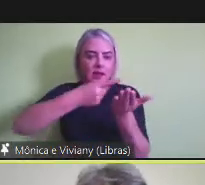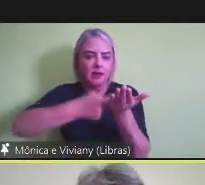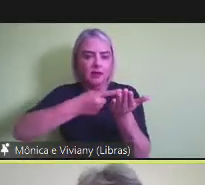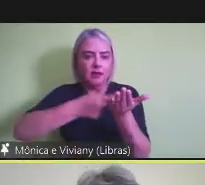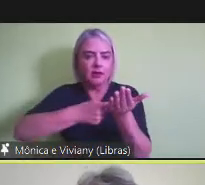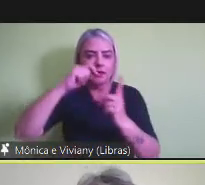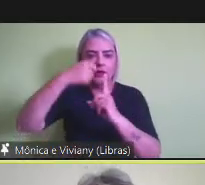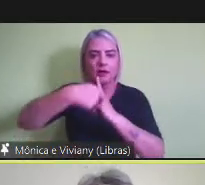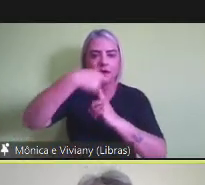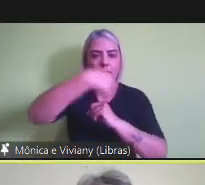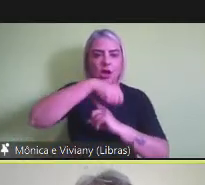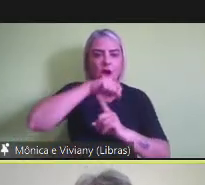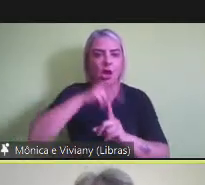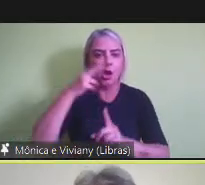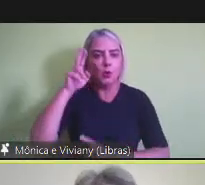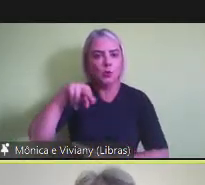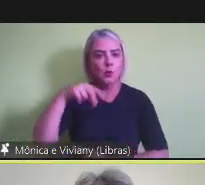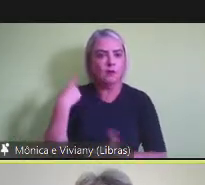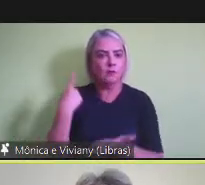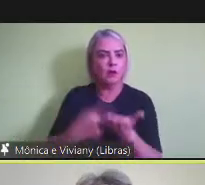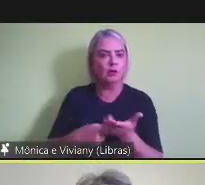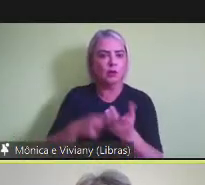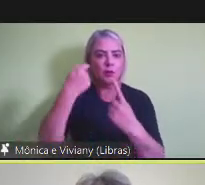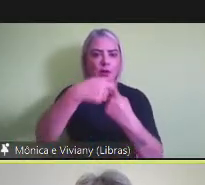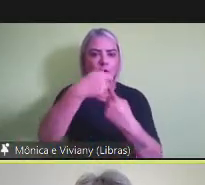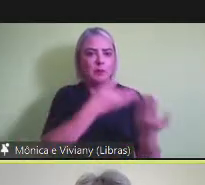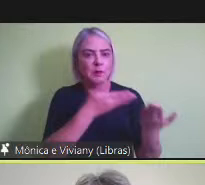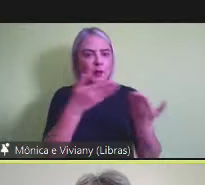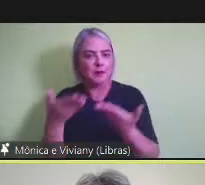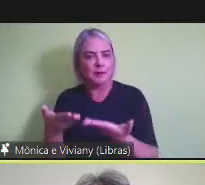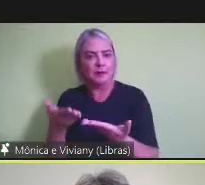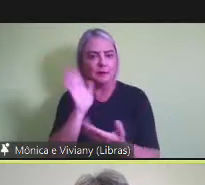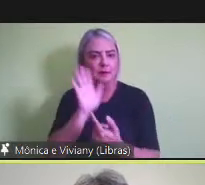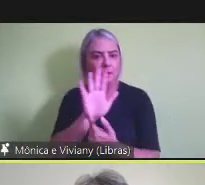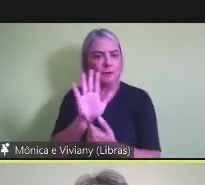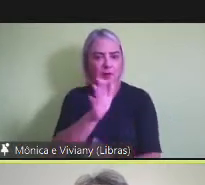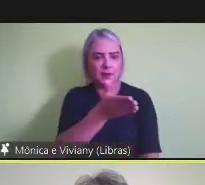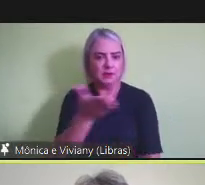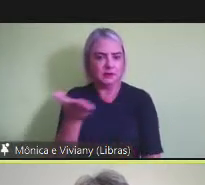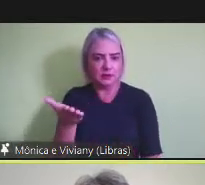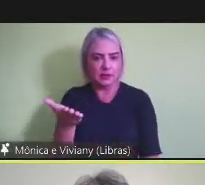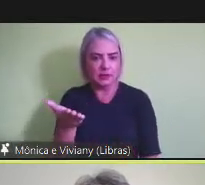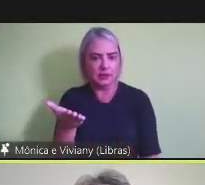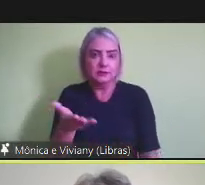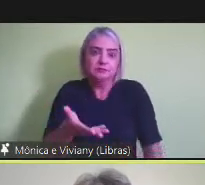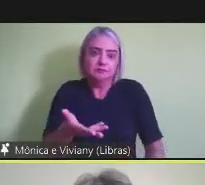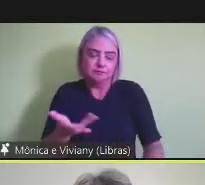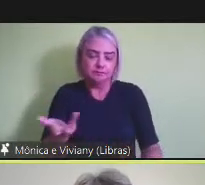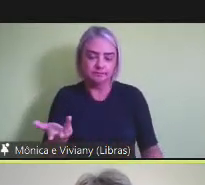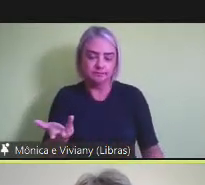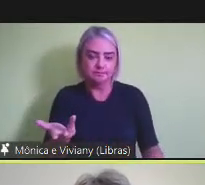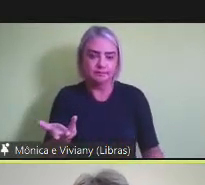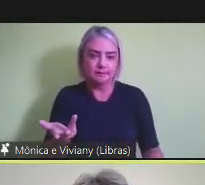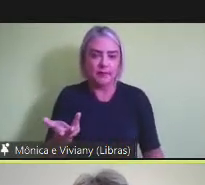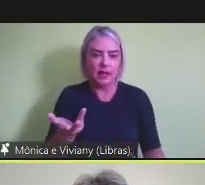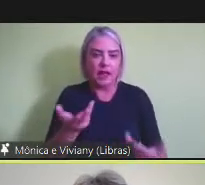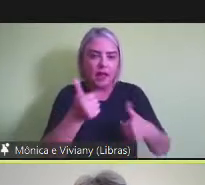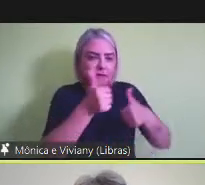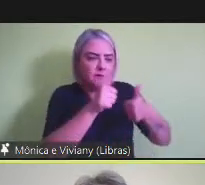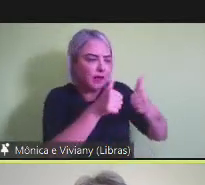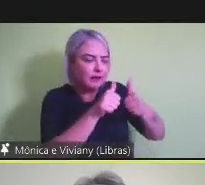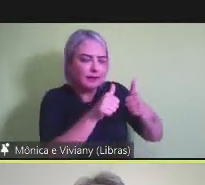hot dog with banana? I had never seen, I mean, did you see it to the picture? Yes, but I had never seen it prior to